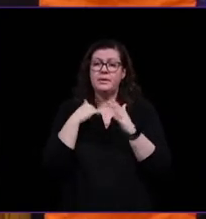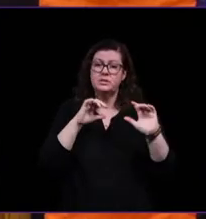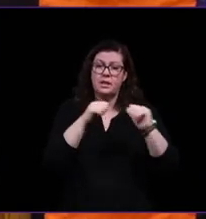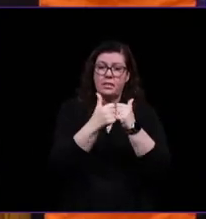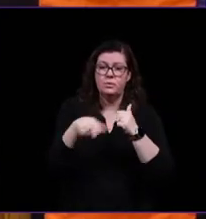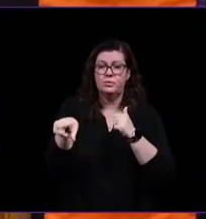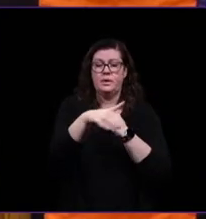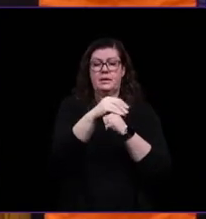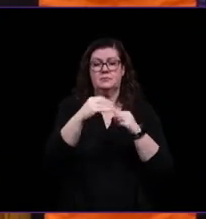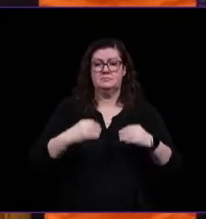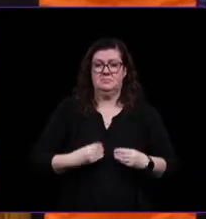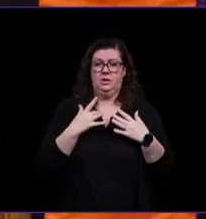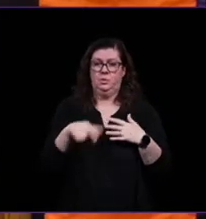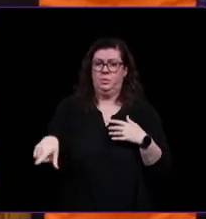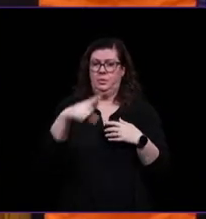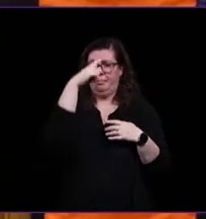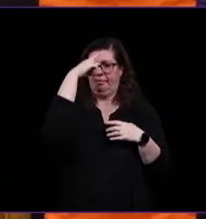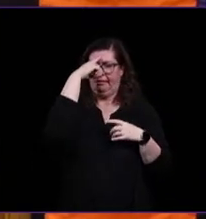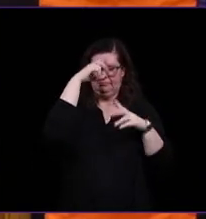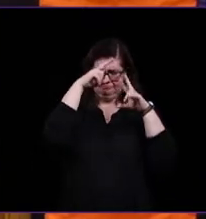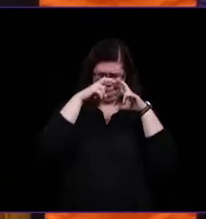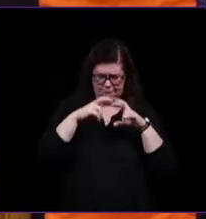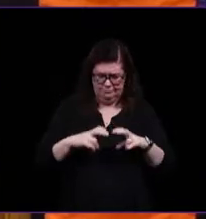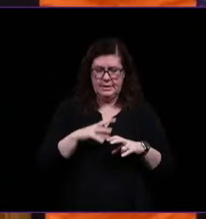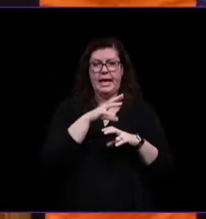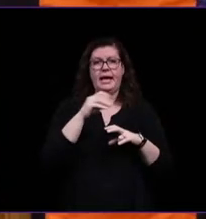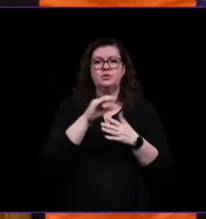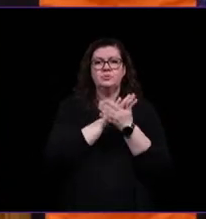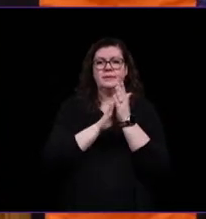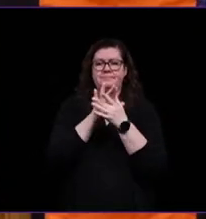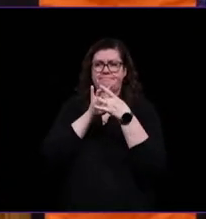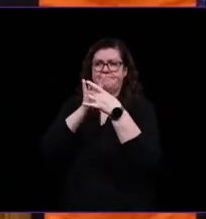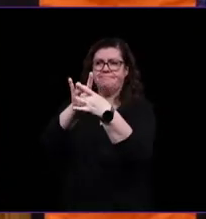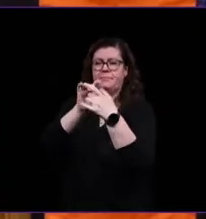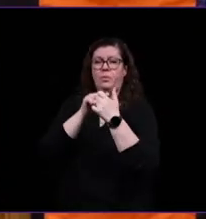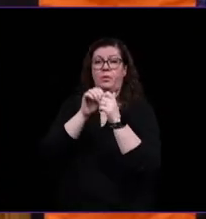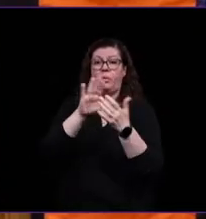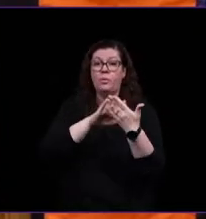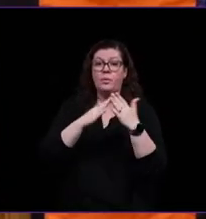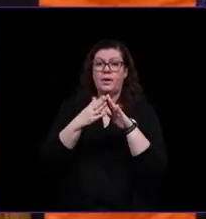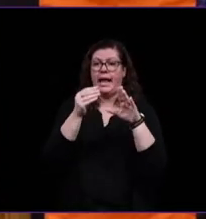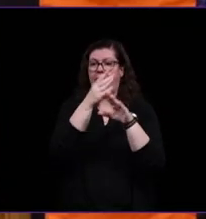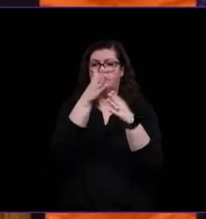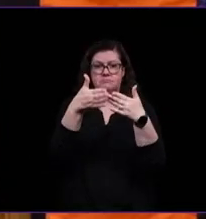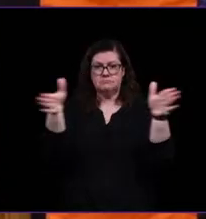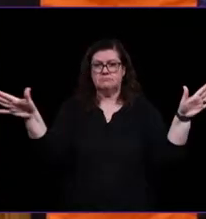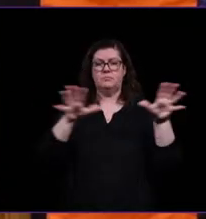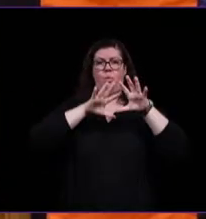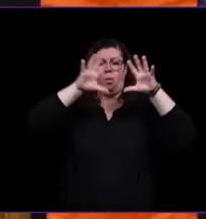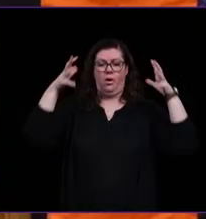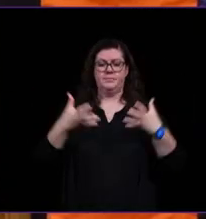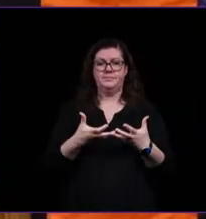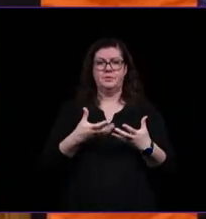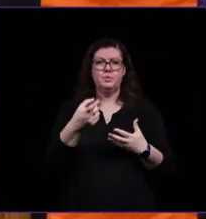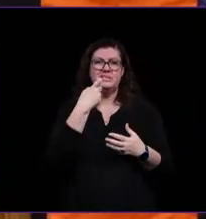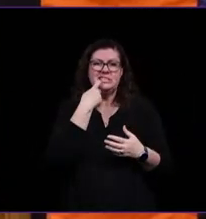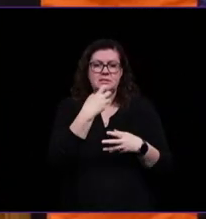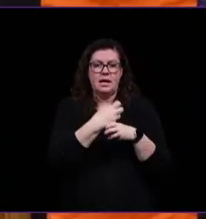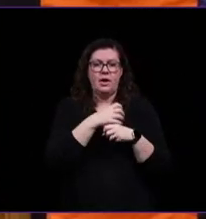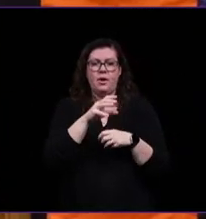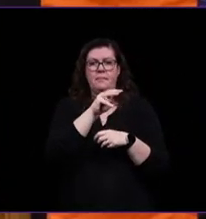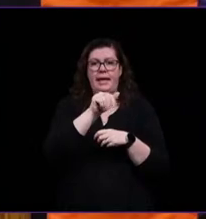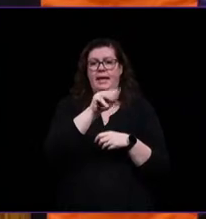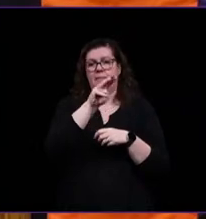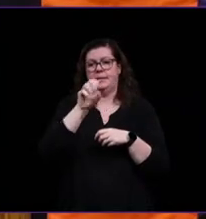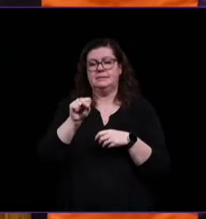and inspired you to think critically and to be engaged with your community and the world. You just earned your master's degree from a Carnegie